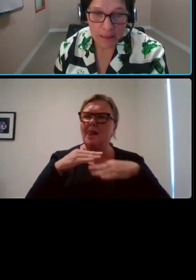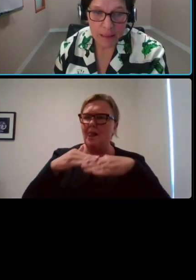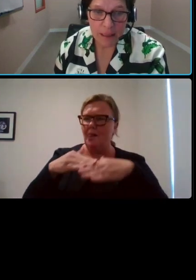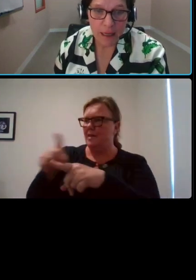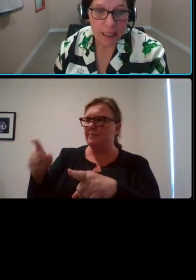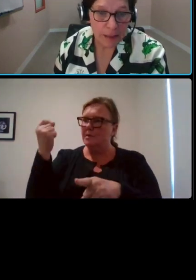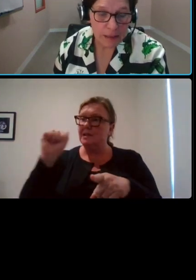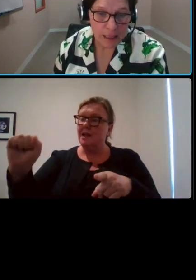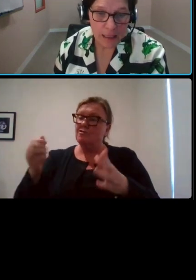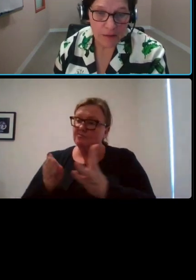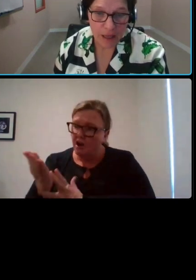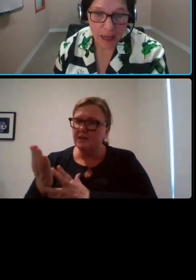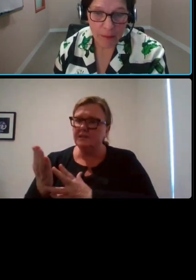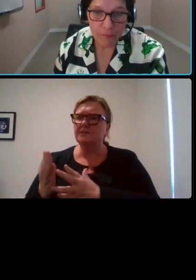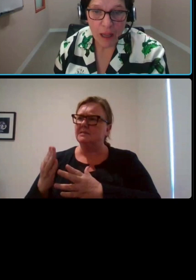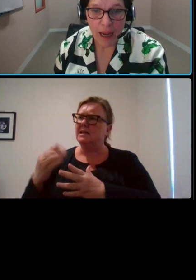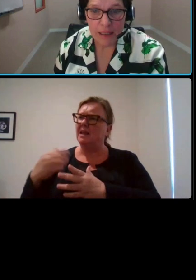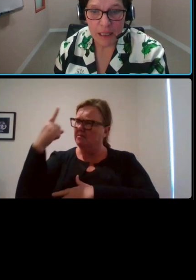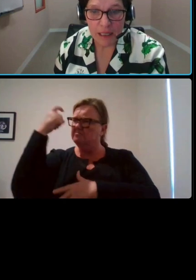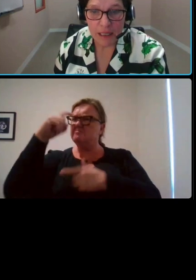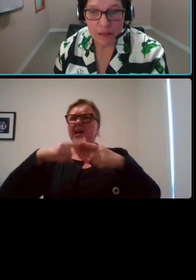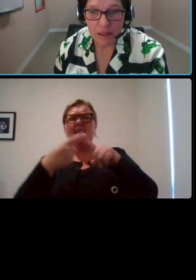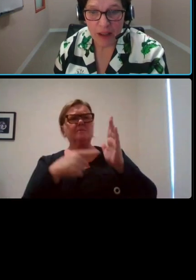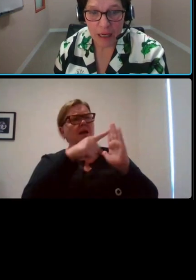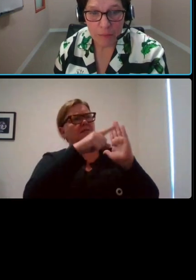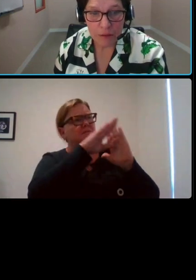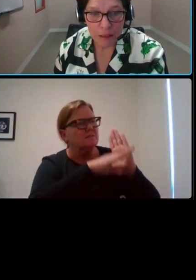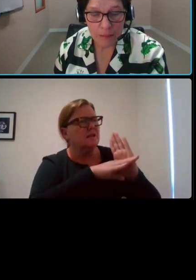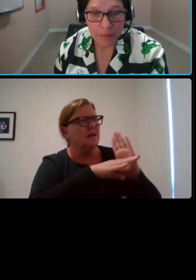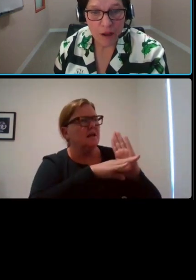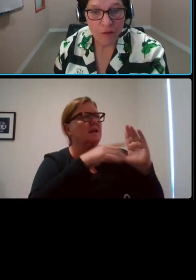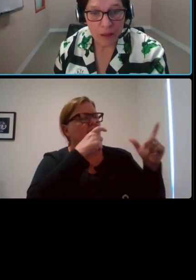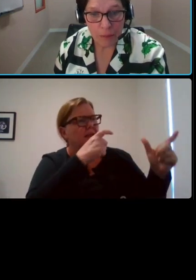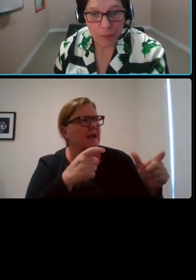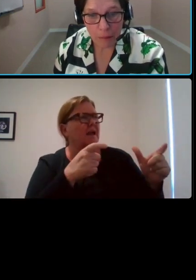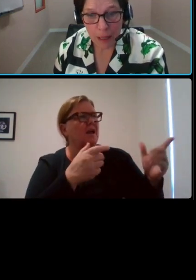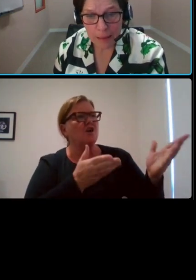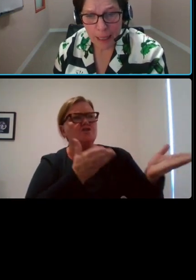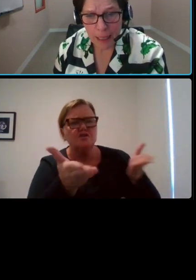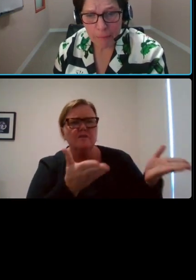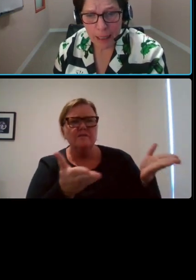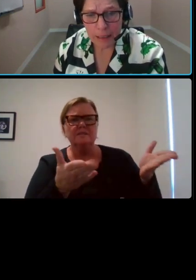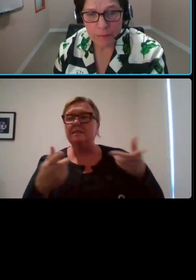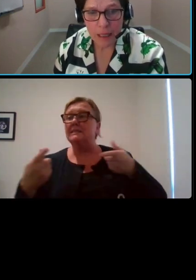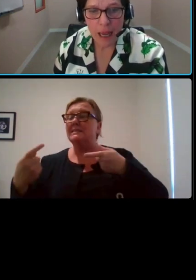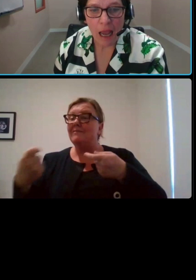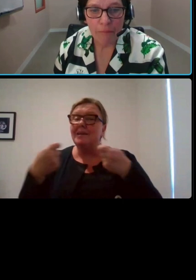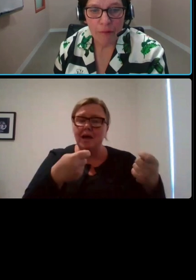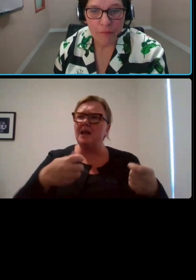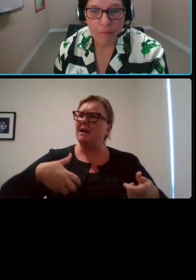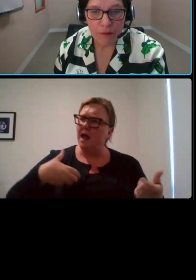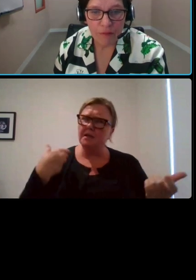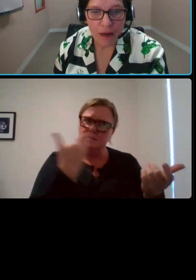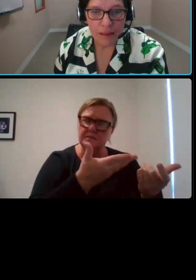understand their rights, expected standards of care, aged care services available to them, feedback and complaints handling mechanisms,